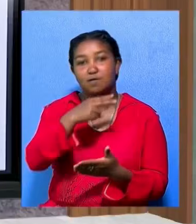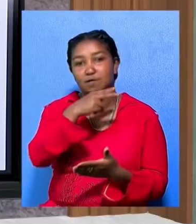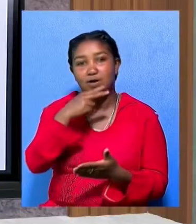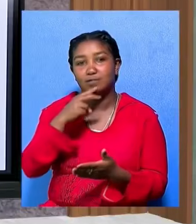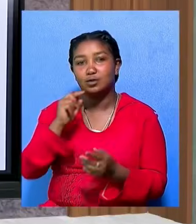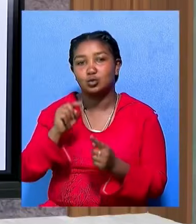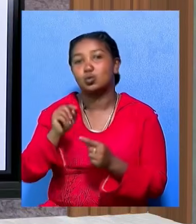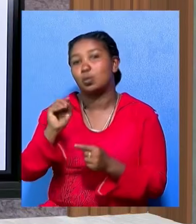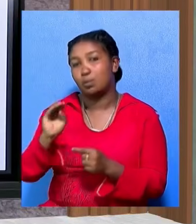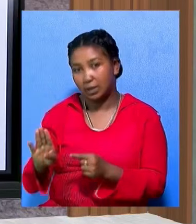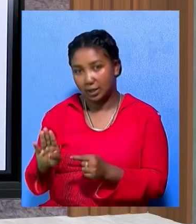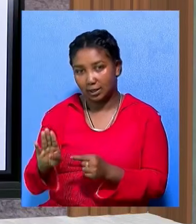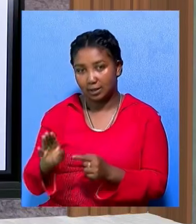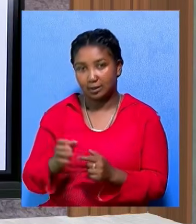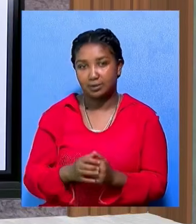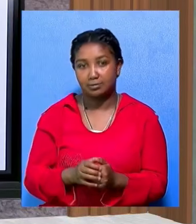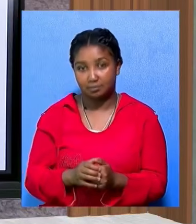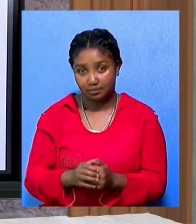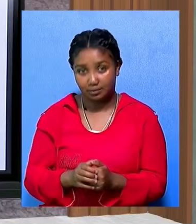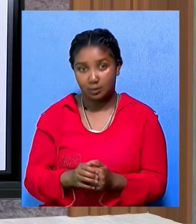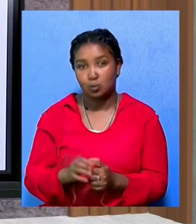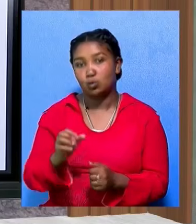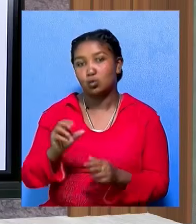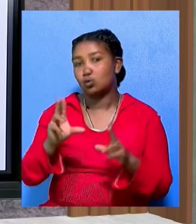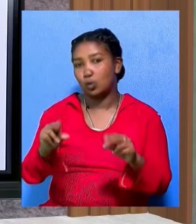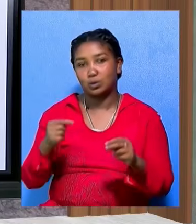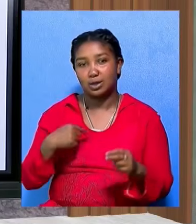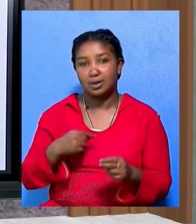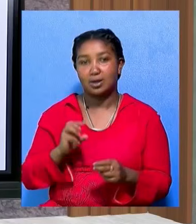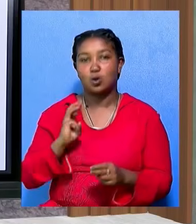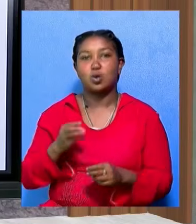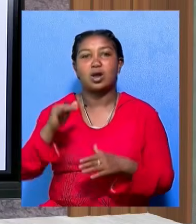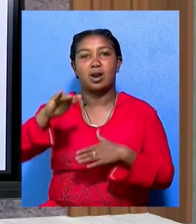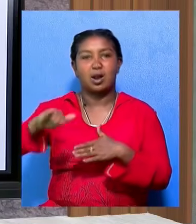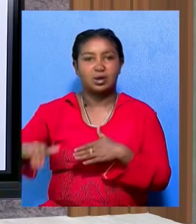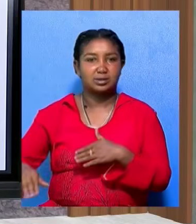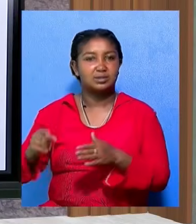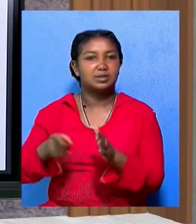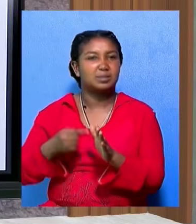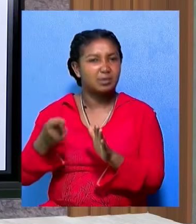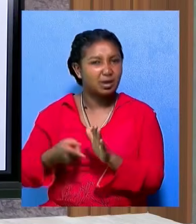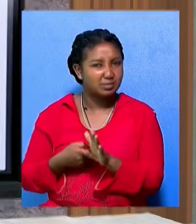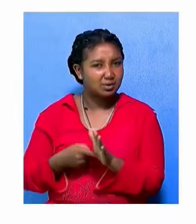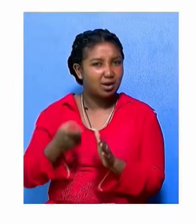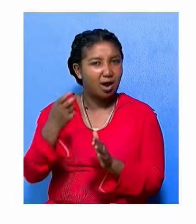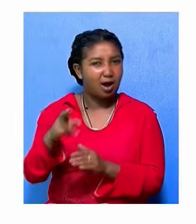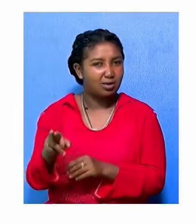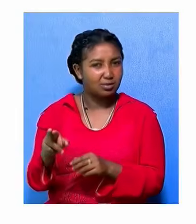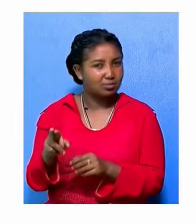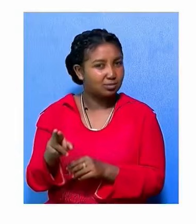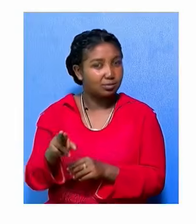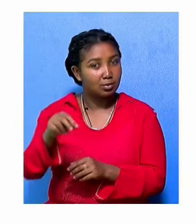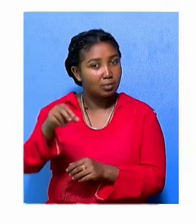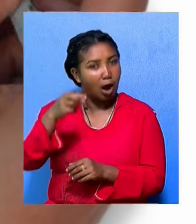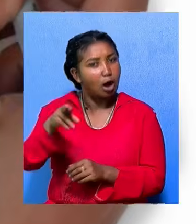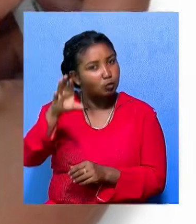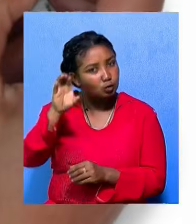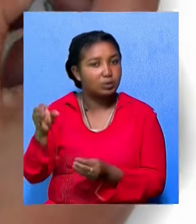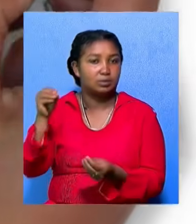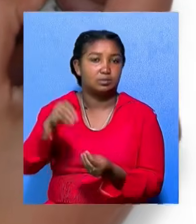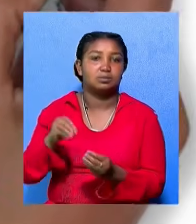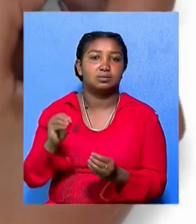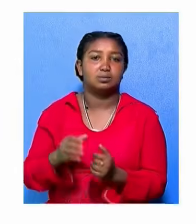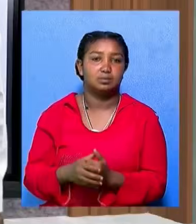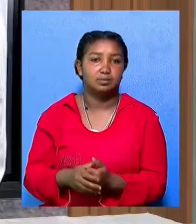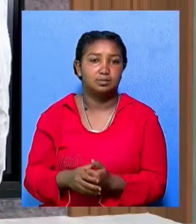be. Is it clear? We cannot say we late sometimes are. Sorry, are should be here.